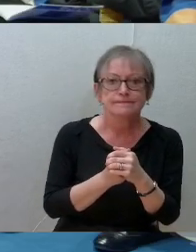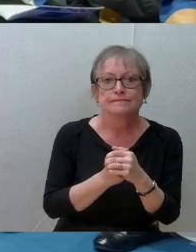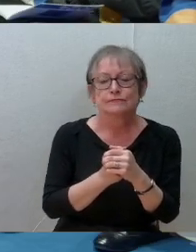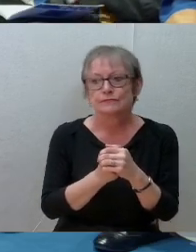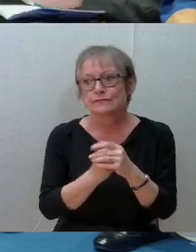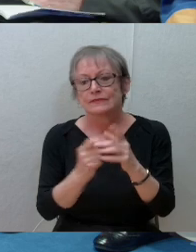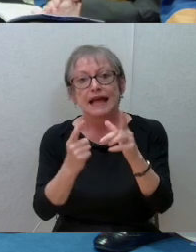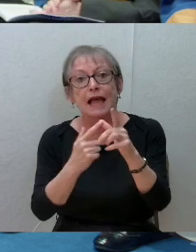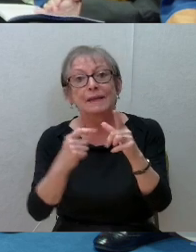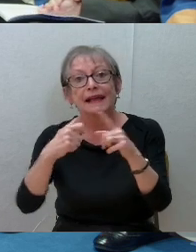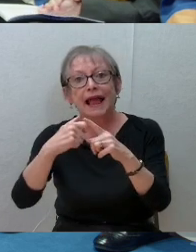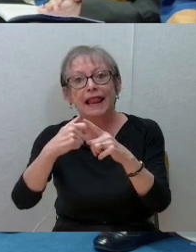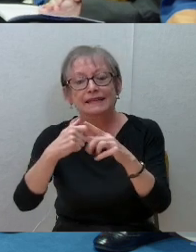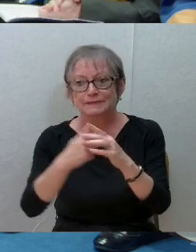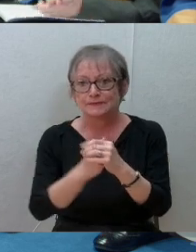Aidan Kellock.